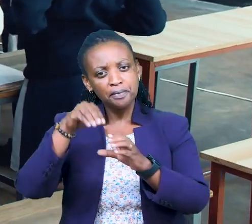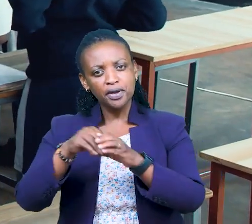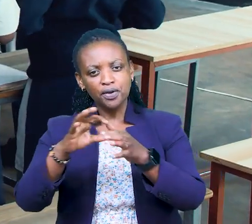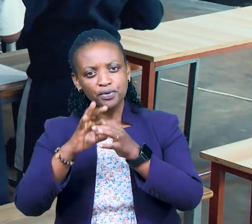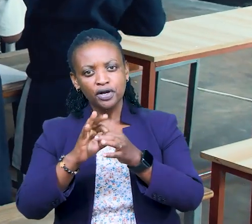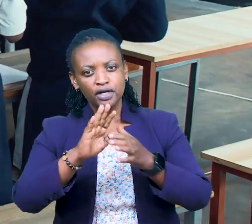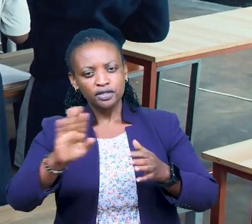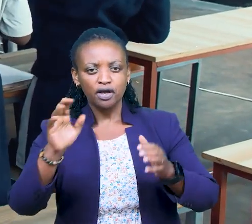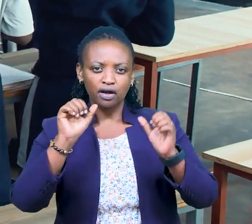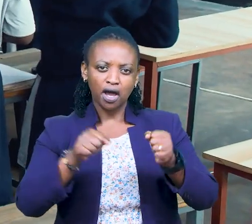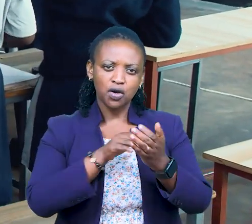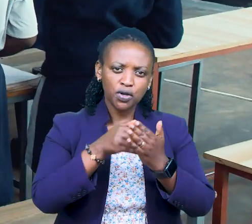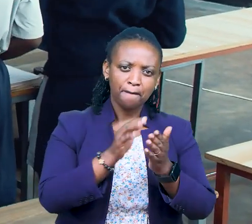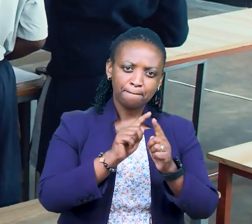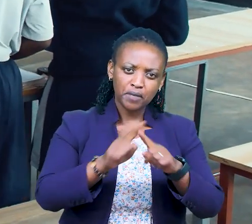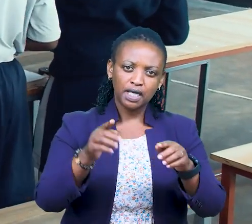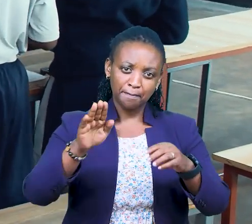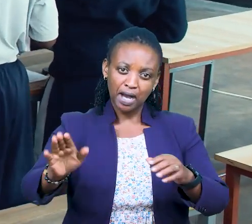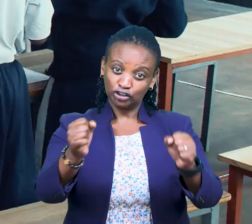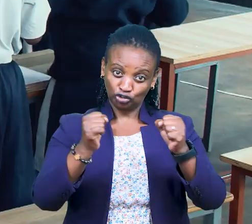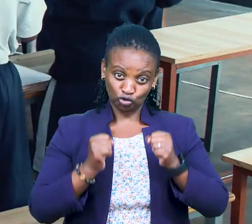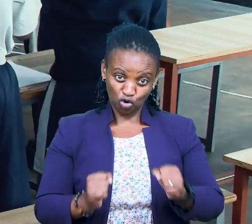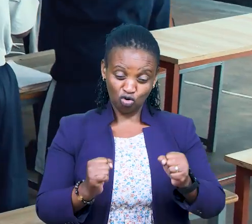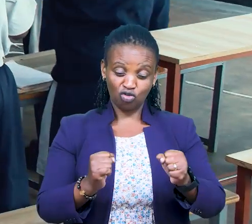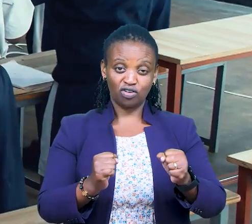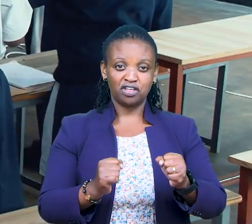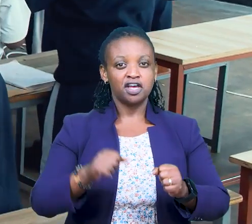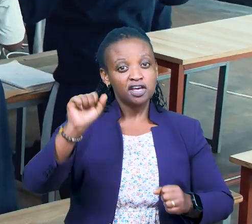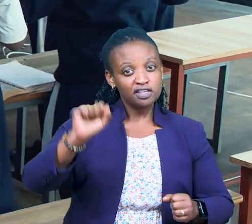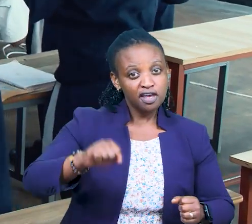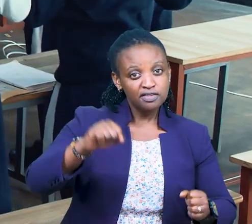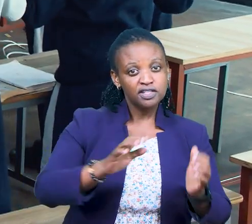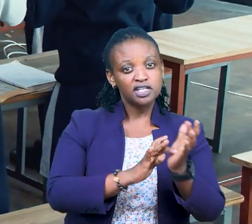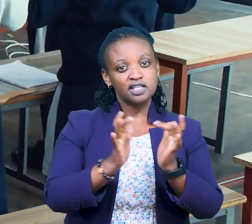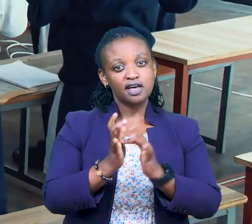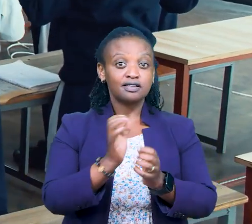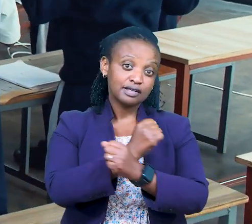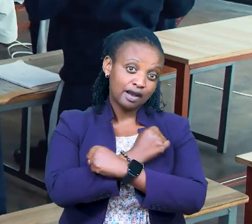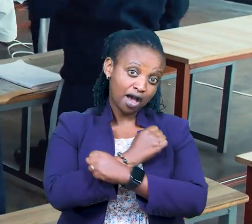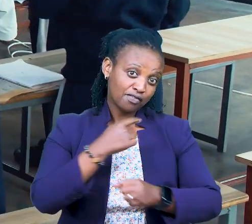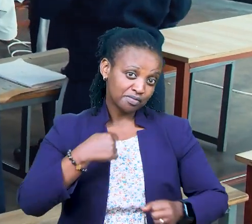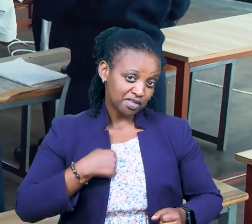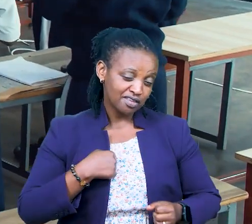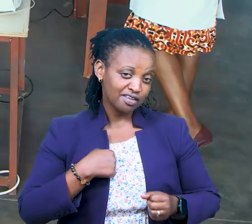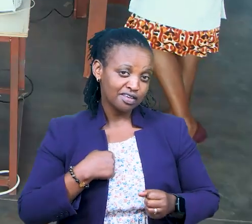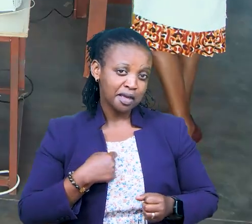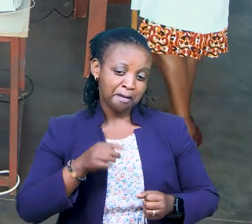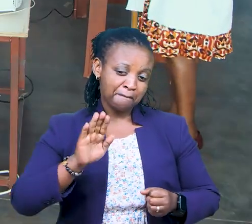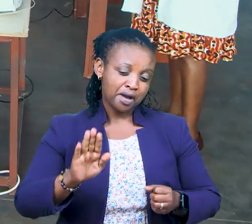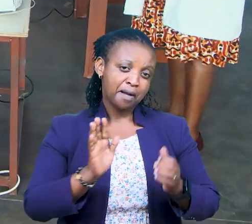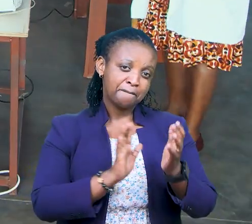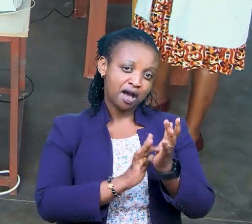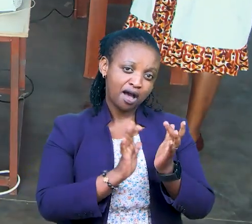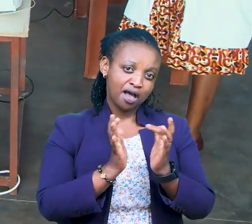low. They are weak, but He is strong. Yes, Jesus